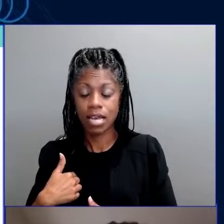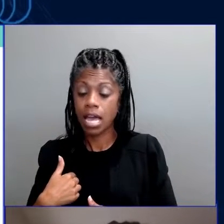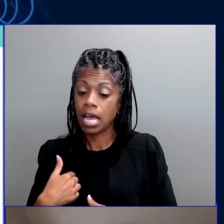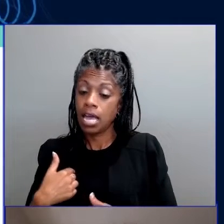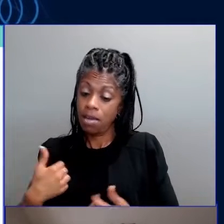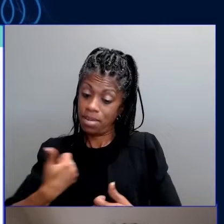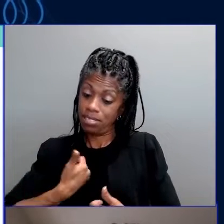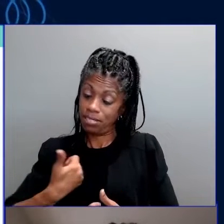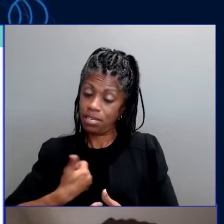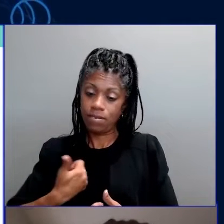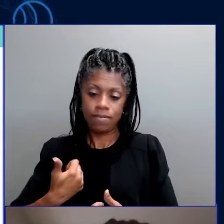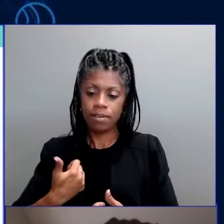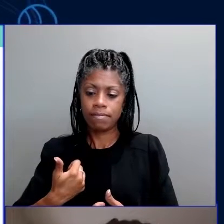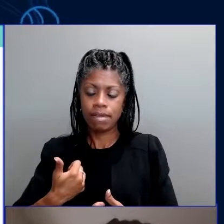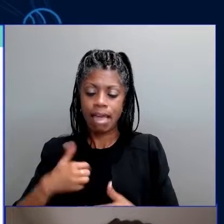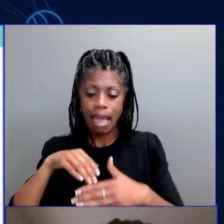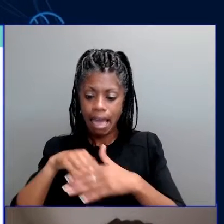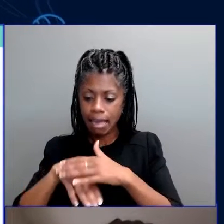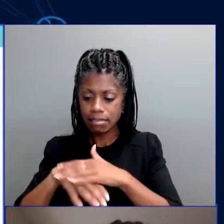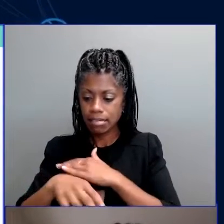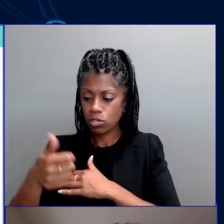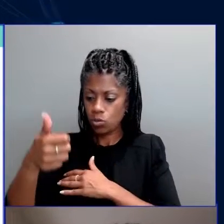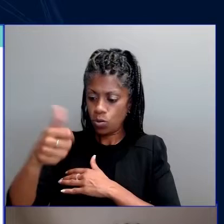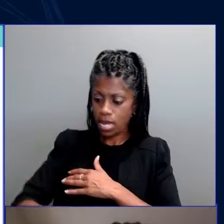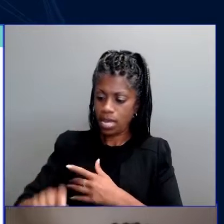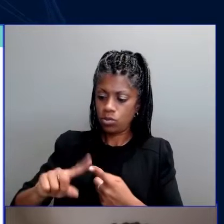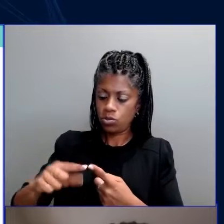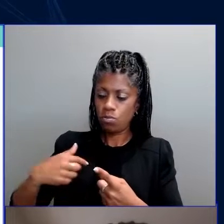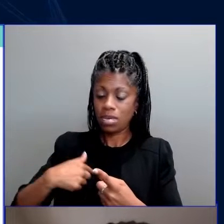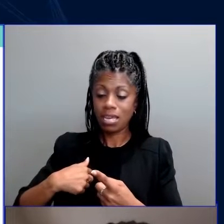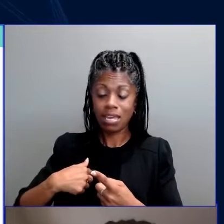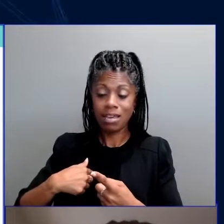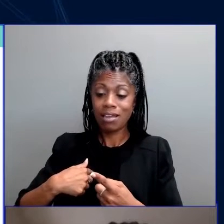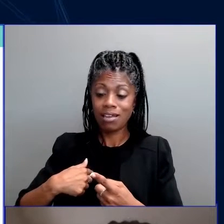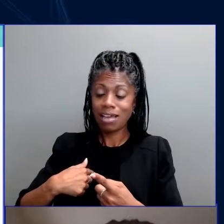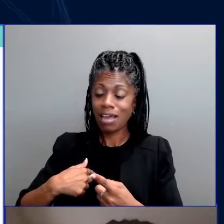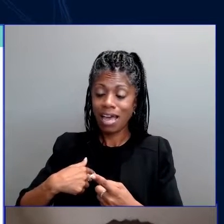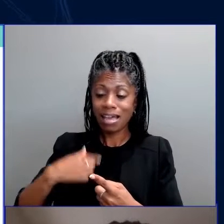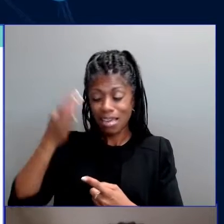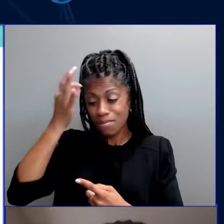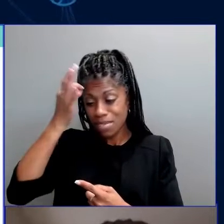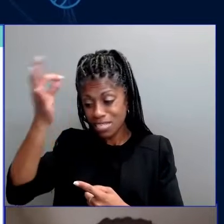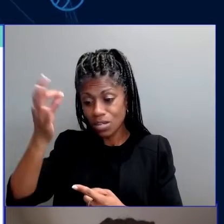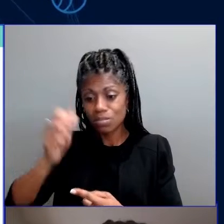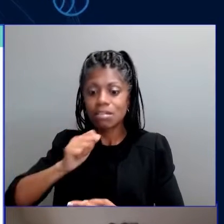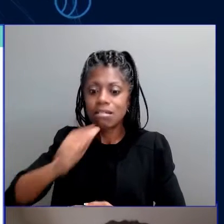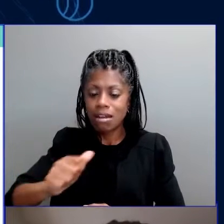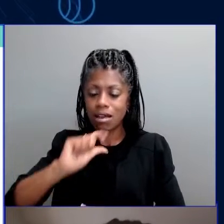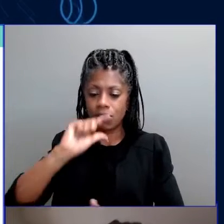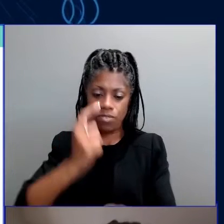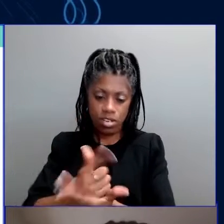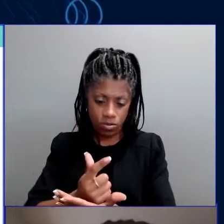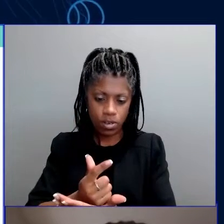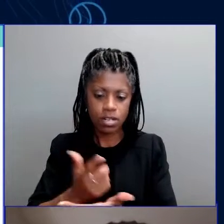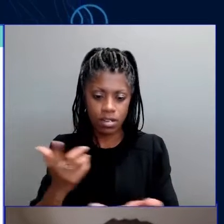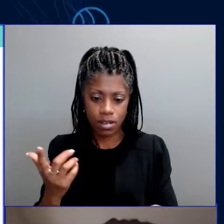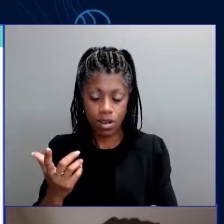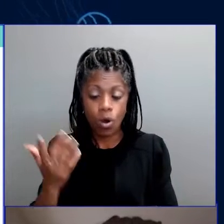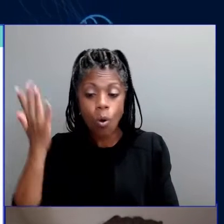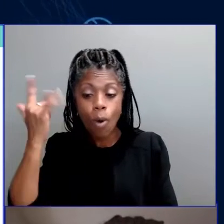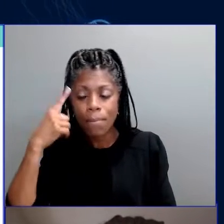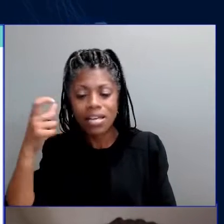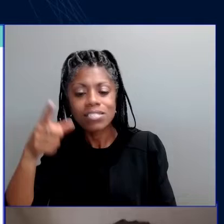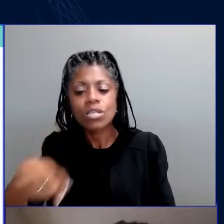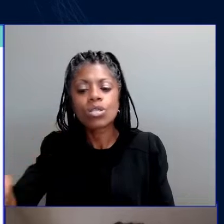being denied at every turn, because of often well-intentioned people who thought they knew my body-mind better than